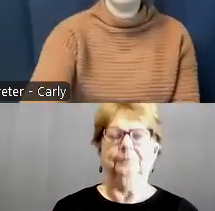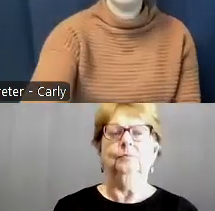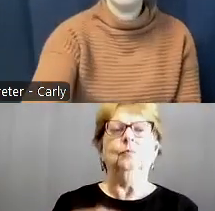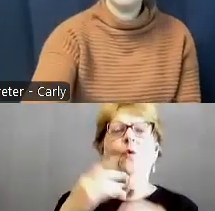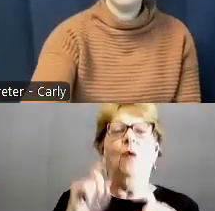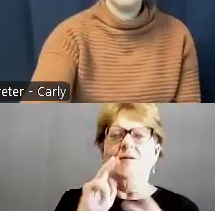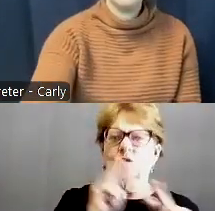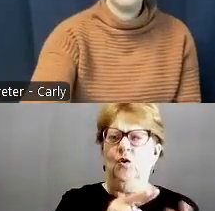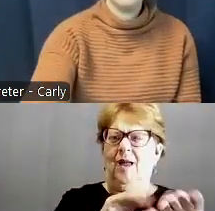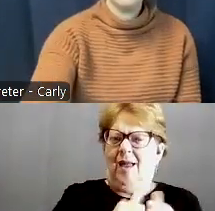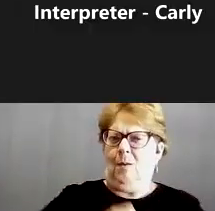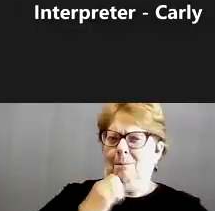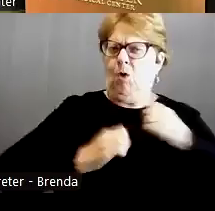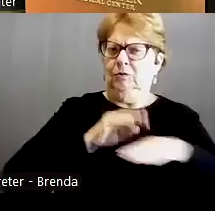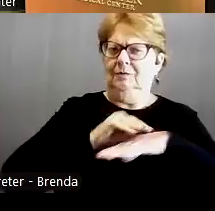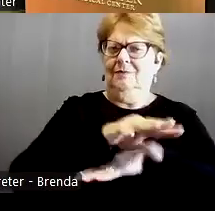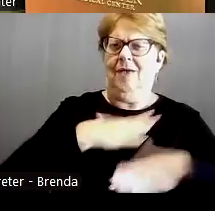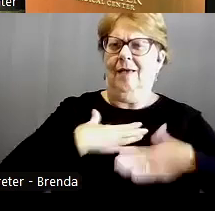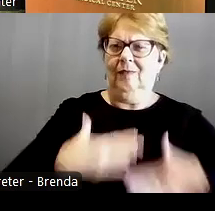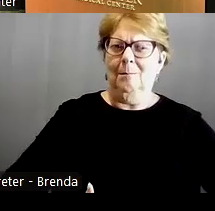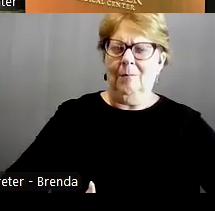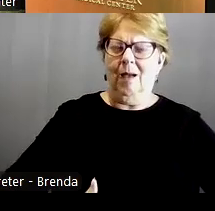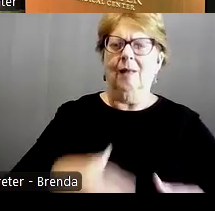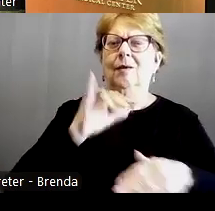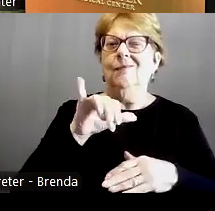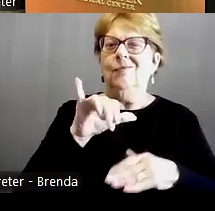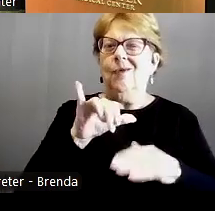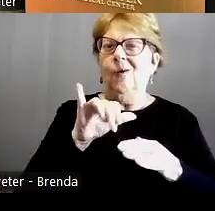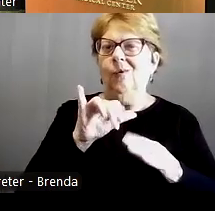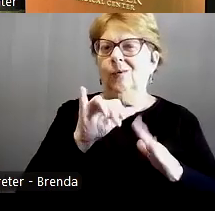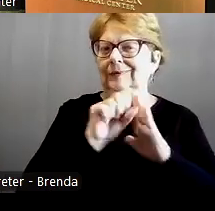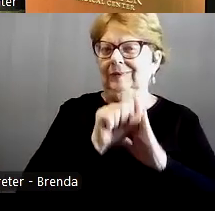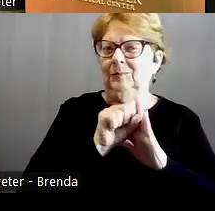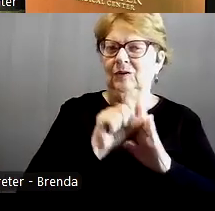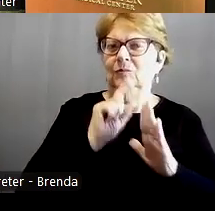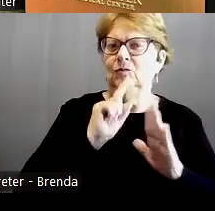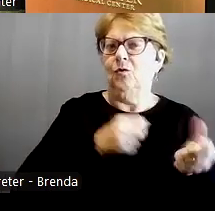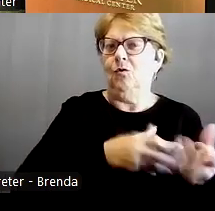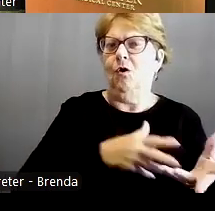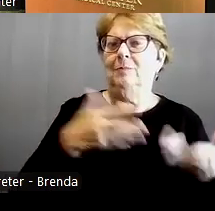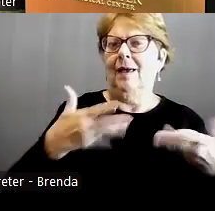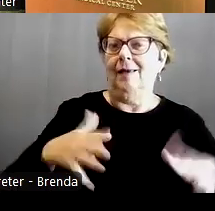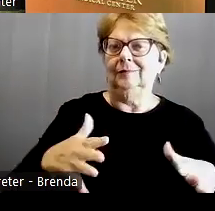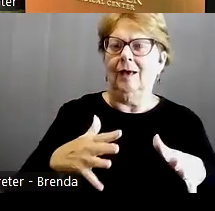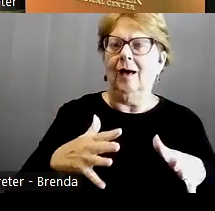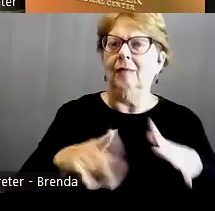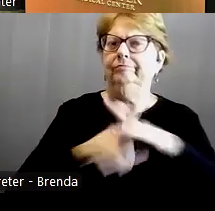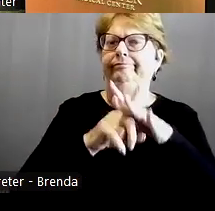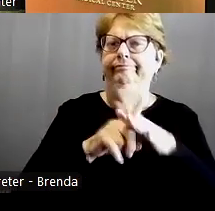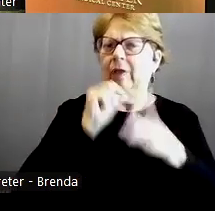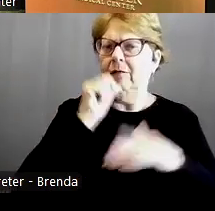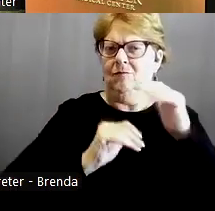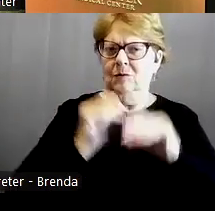emotions affect the body. Somatic symptoms are often caused by anxiety, triggered by rise of uncomfortable